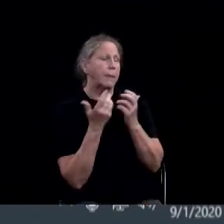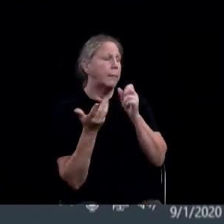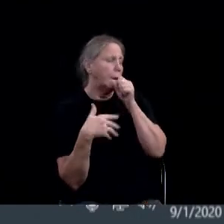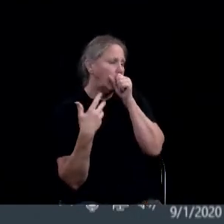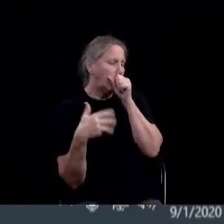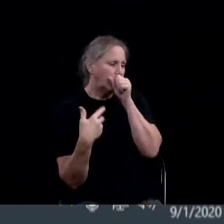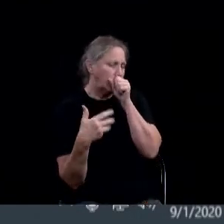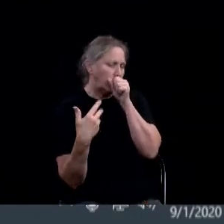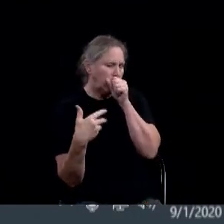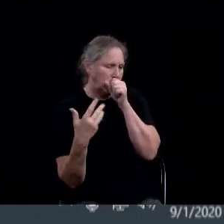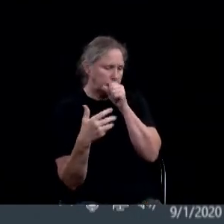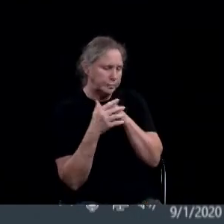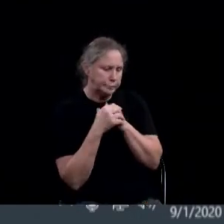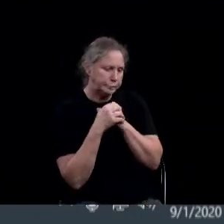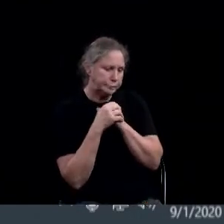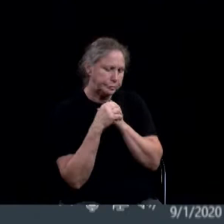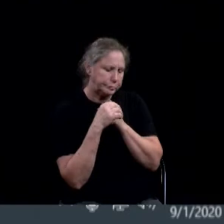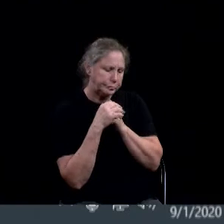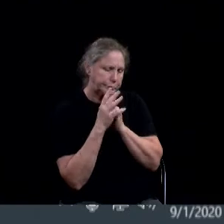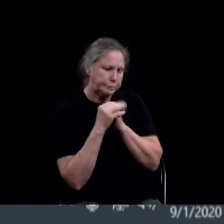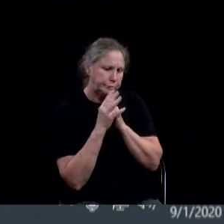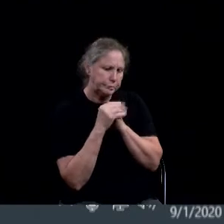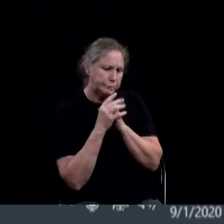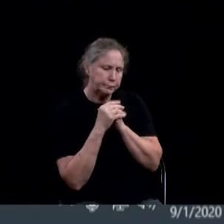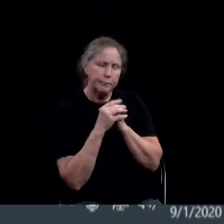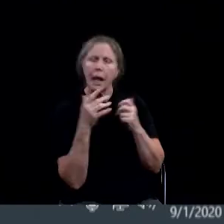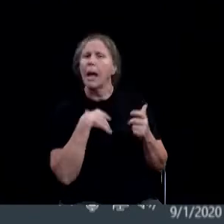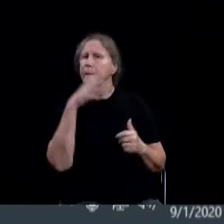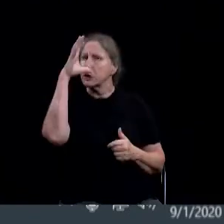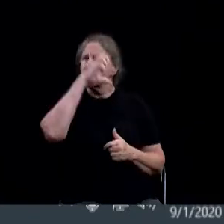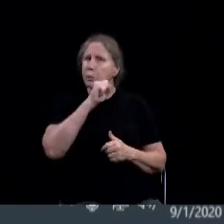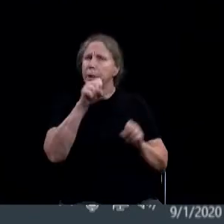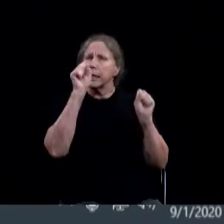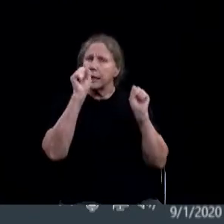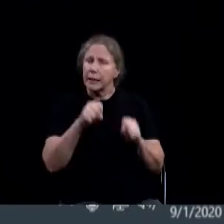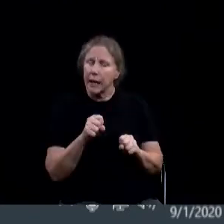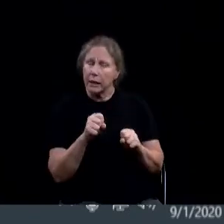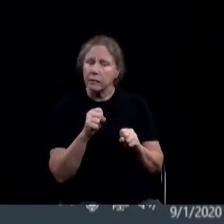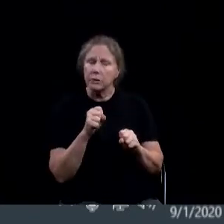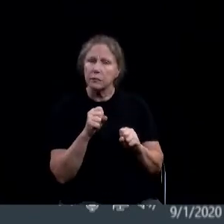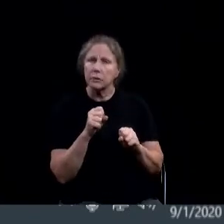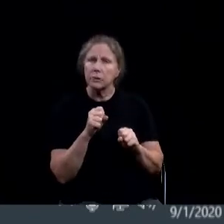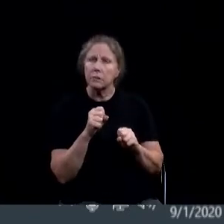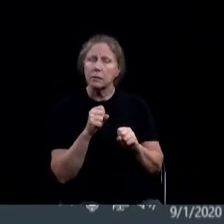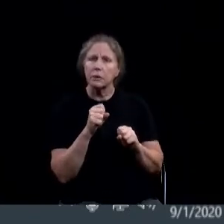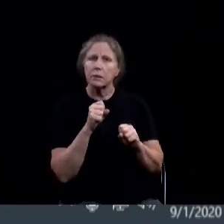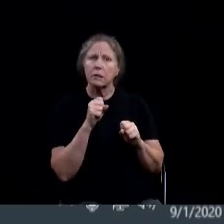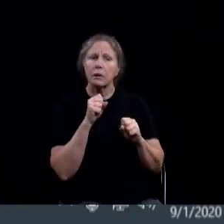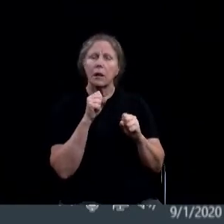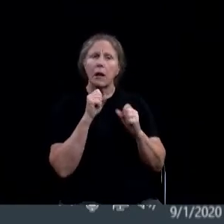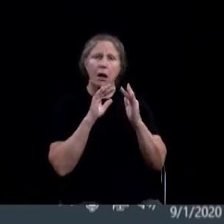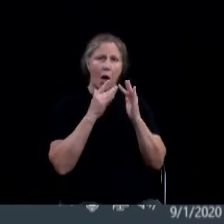I'm assuming that you can log code violations online already?